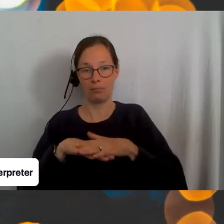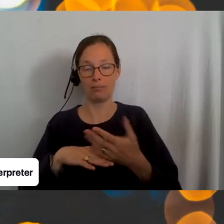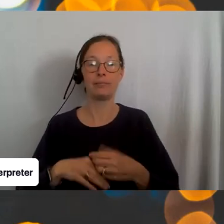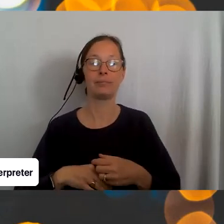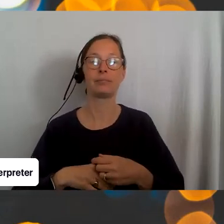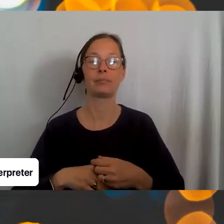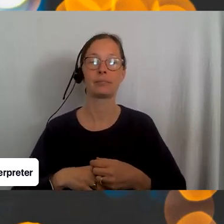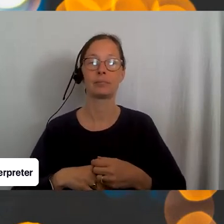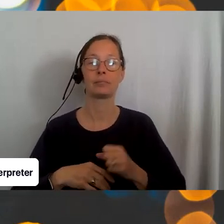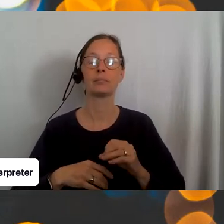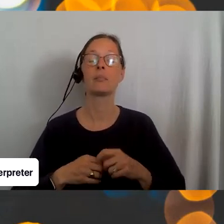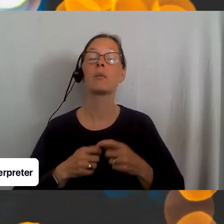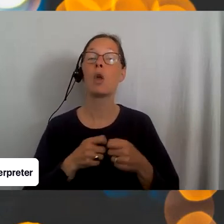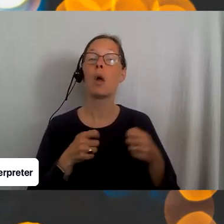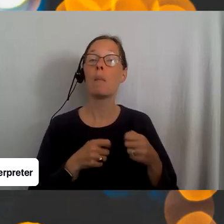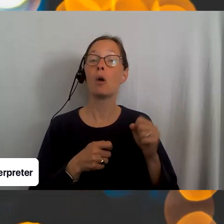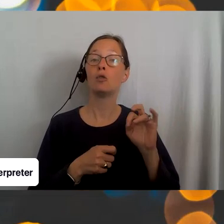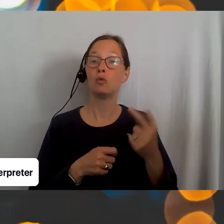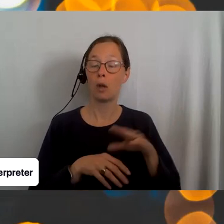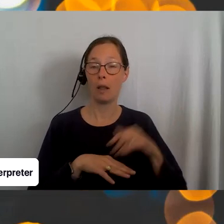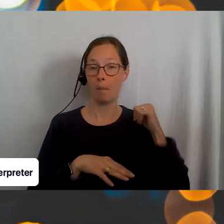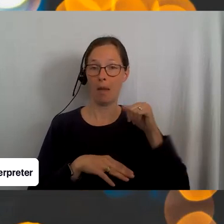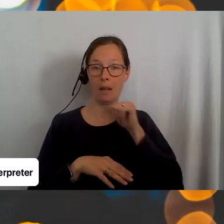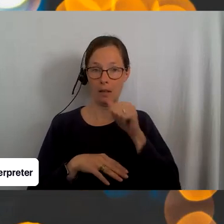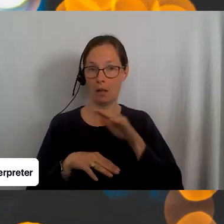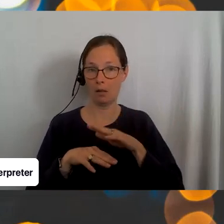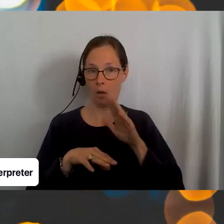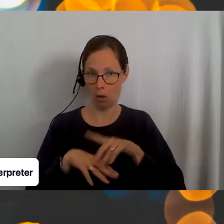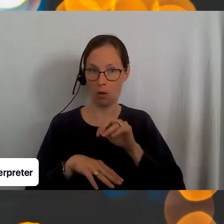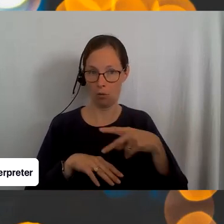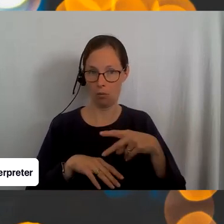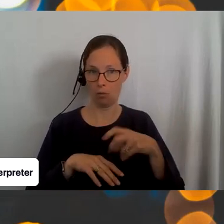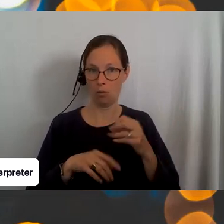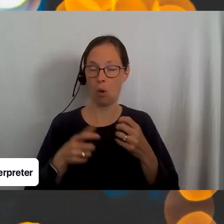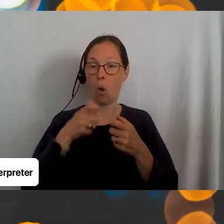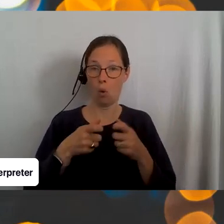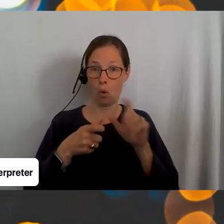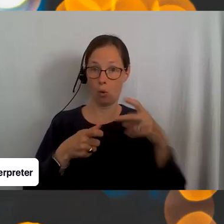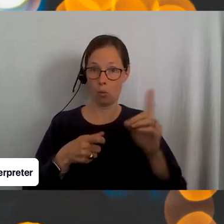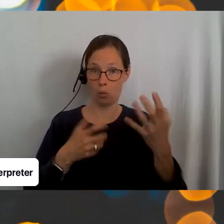So hold the loop where it's supposed to be, and then pull these tight.